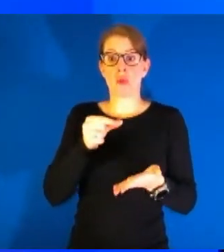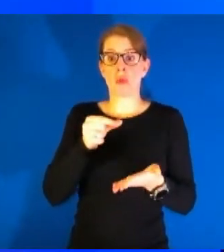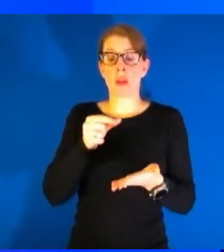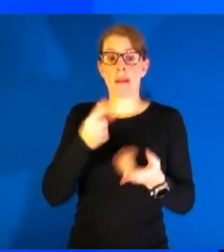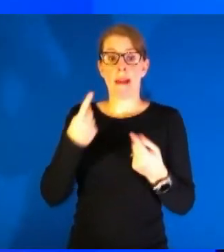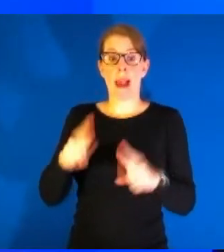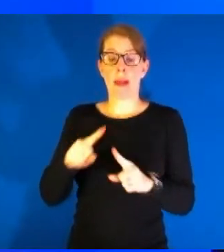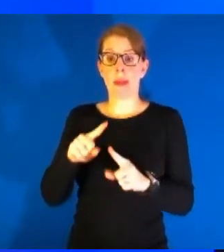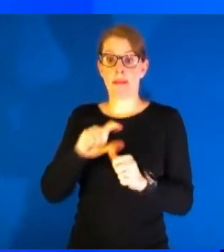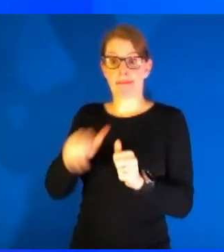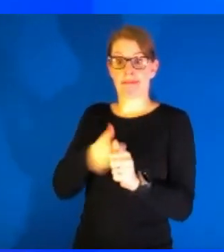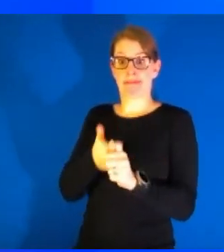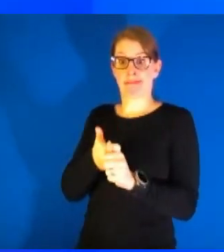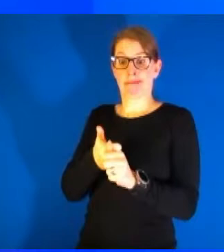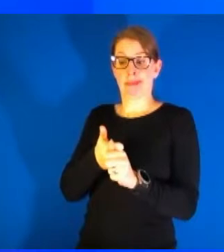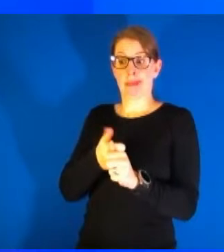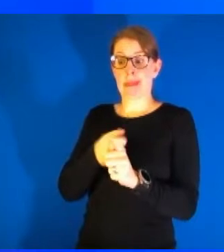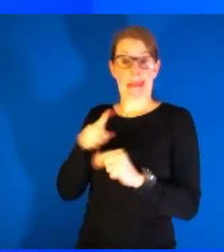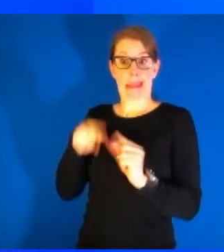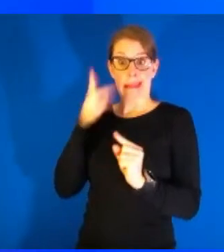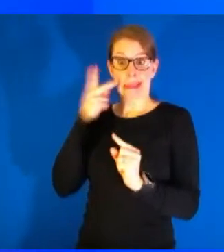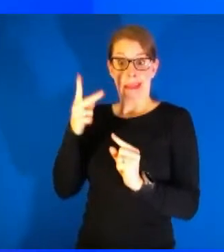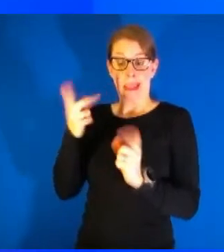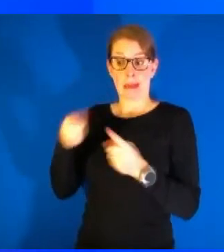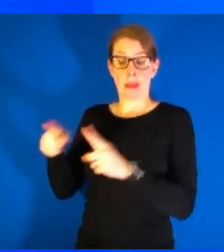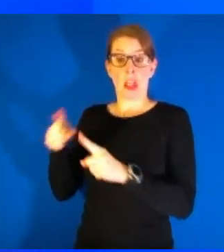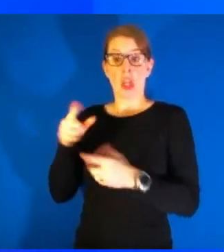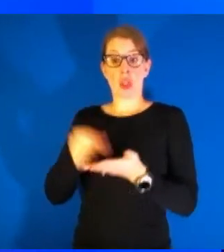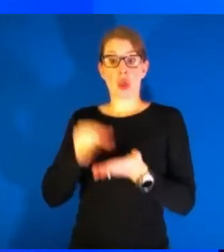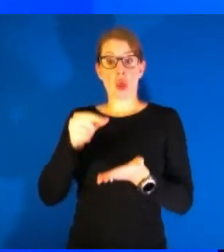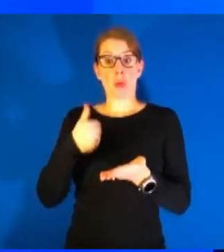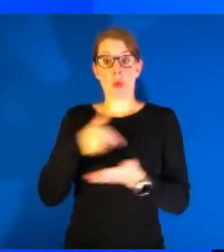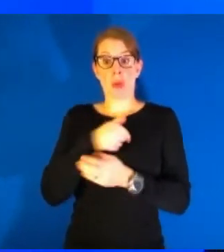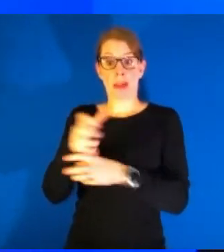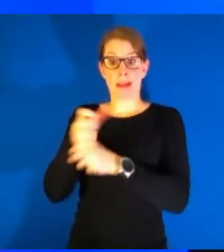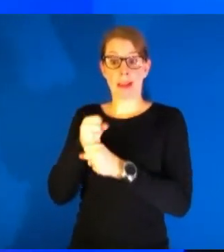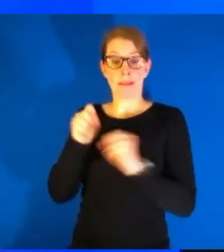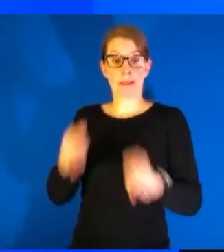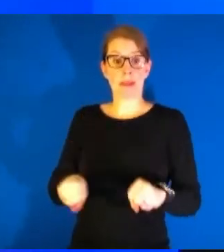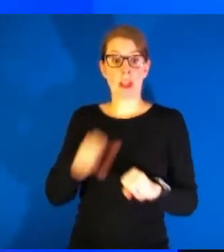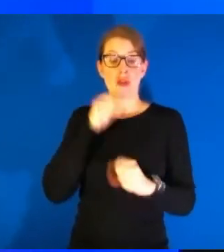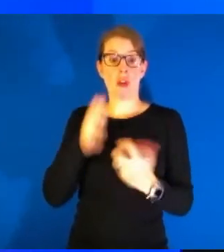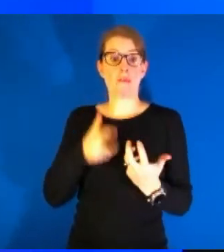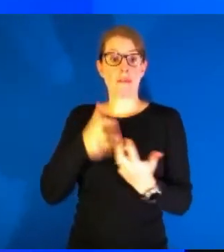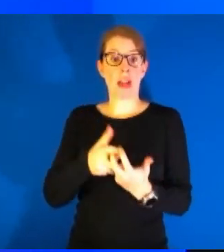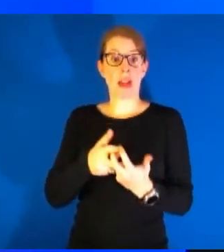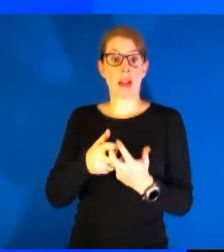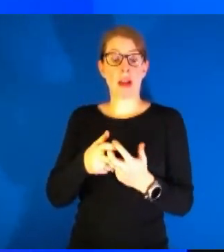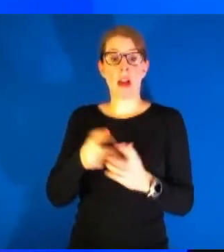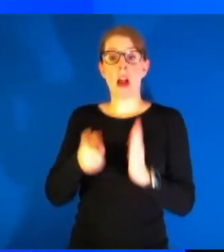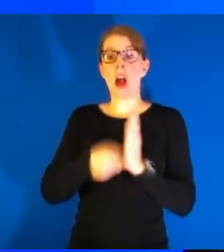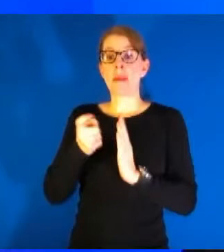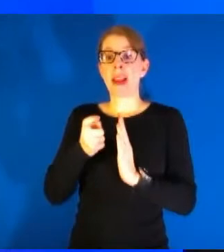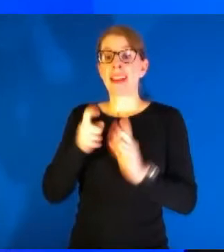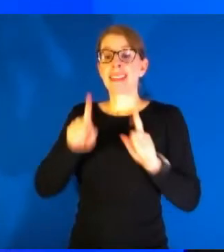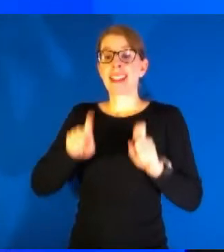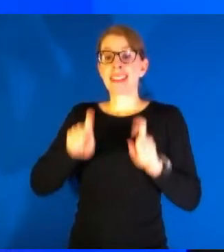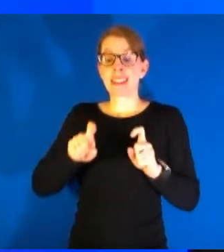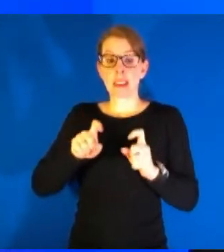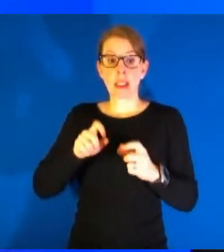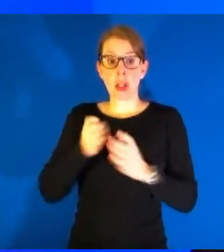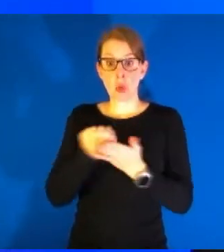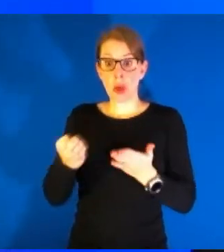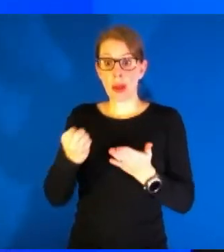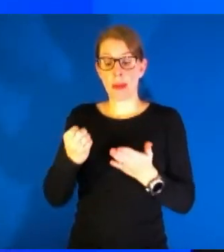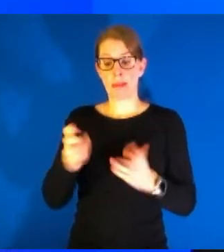end is, right now, the tubes that we can get don't fit on the automated testing equipment. So we have to have people